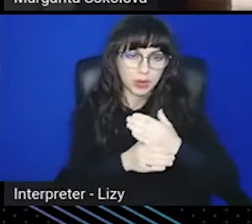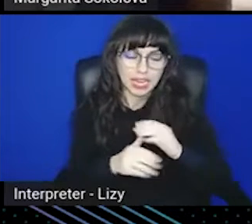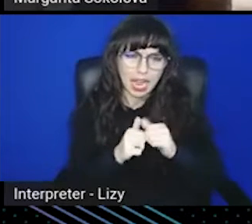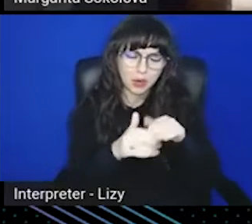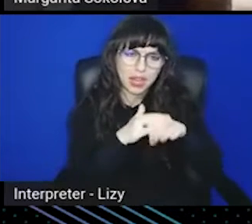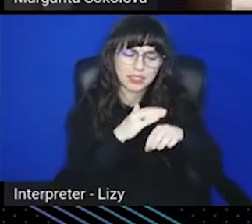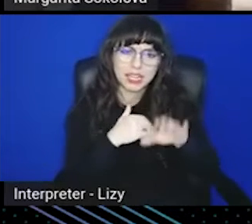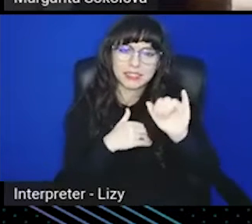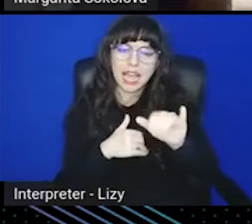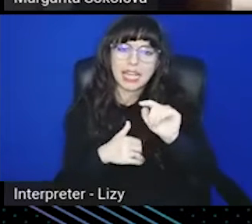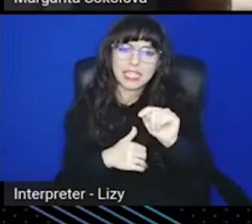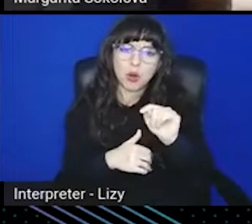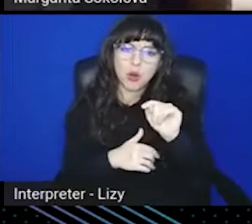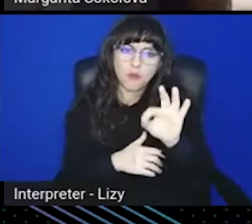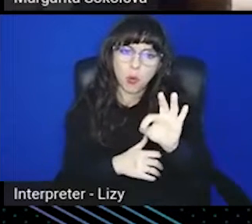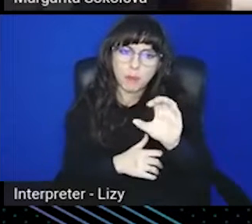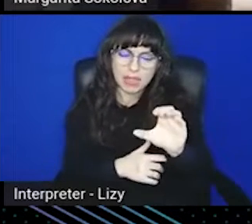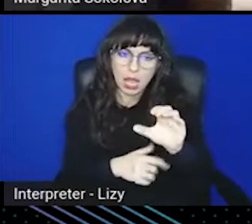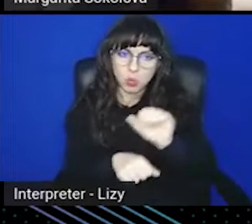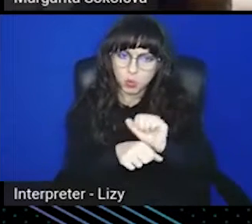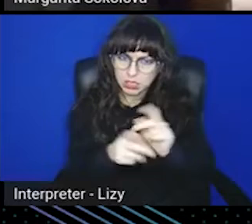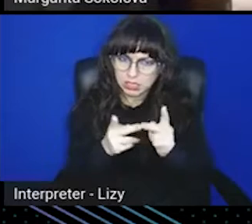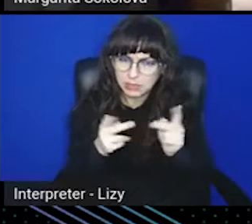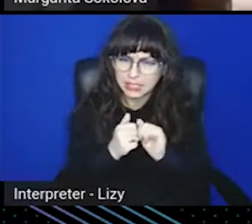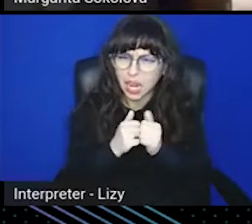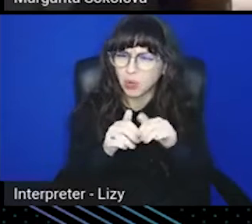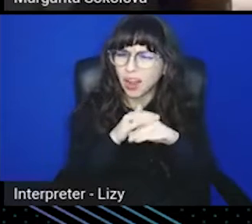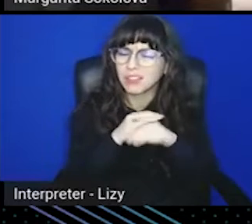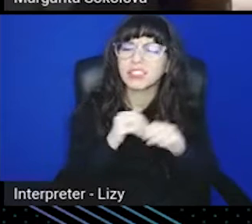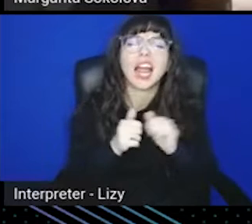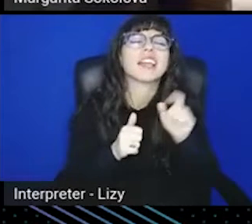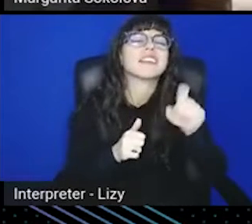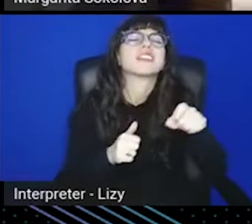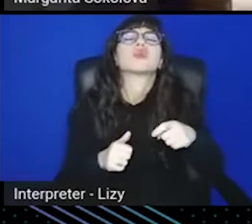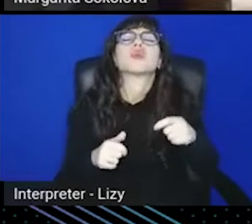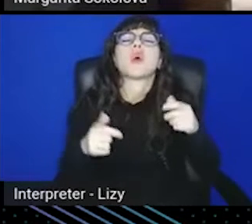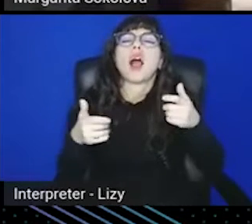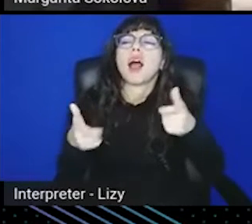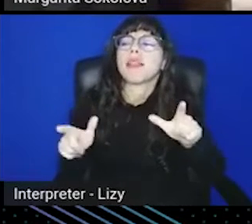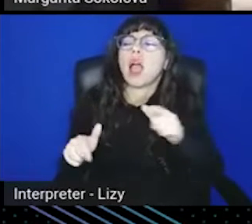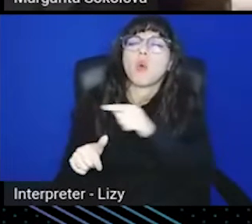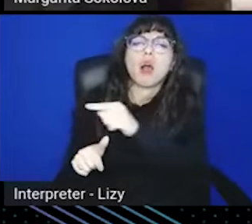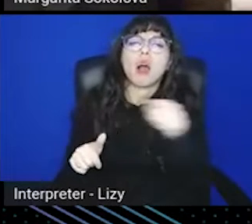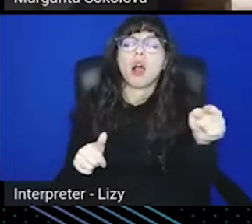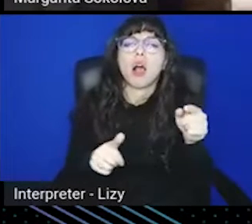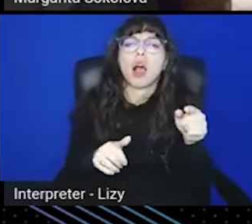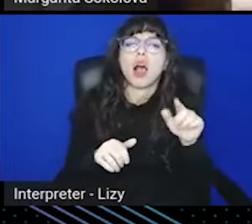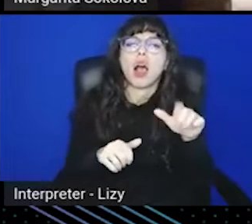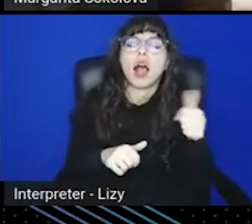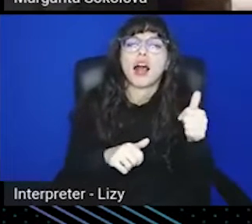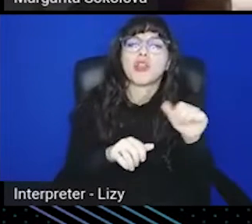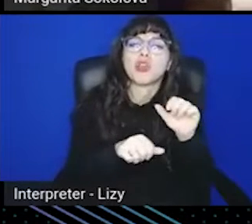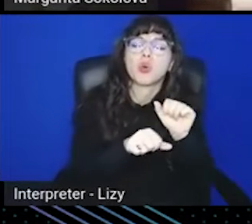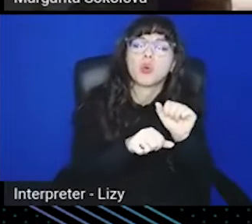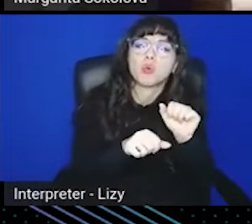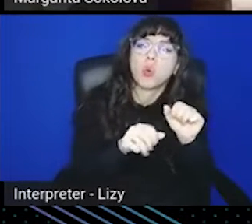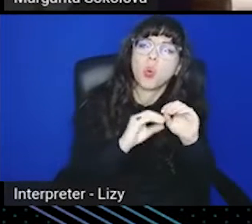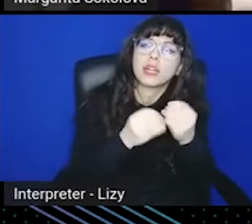Cloud workspace, I need to allow other workspaces in my organization to access that shared workspace's state.